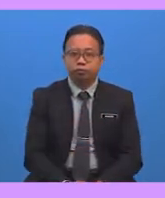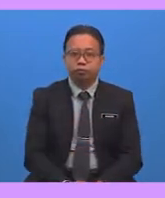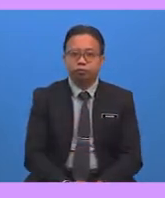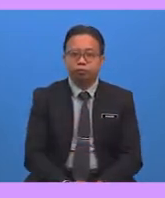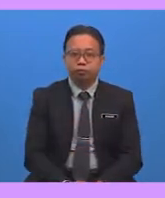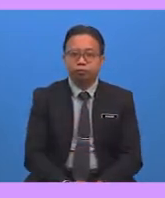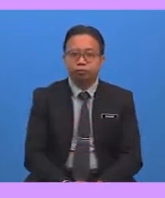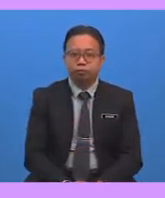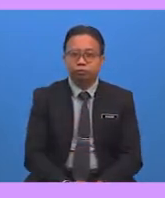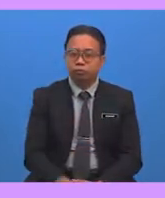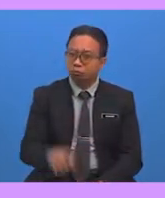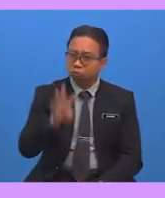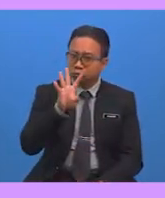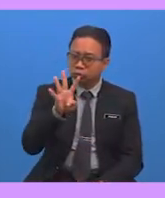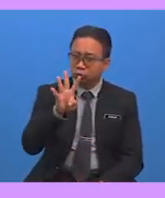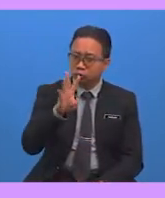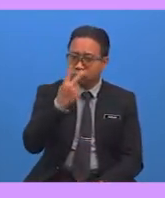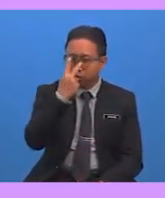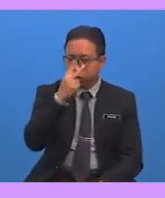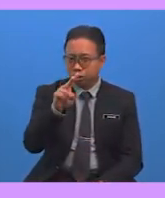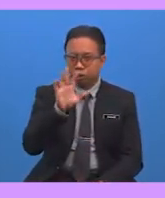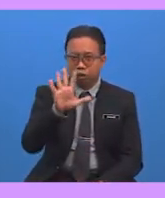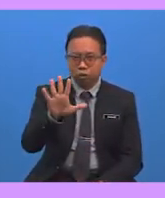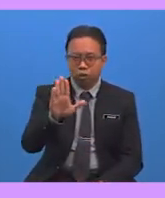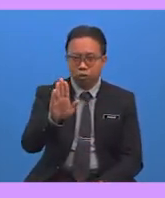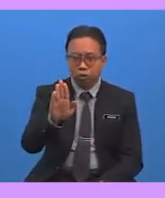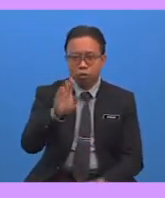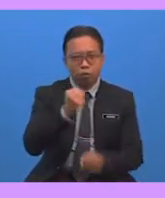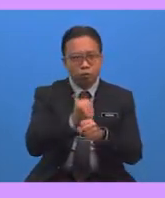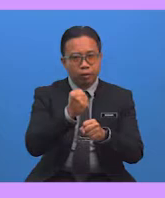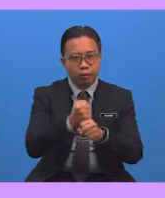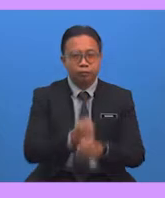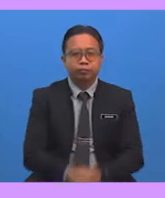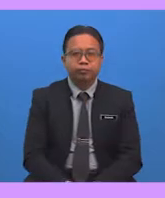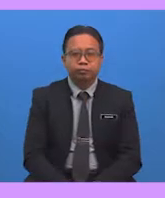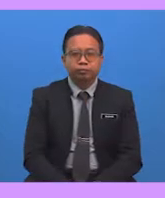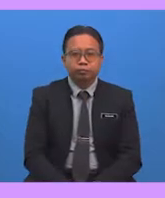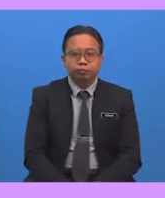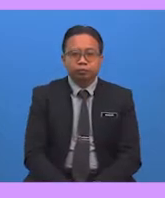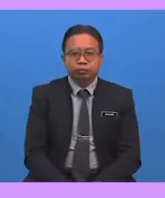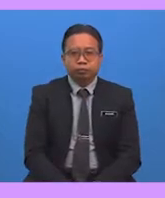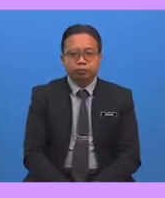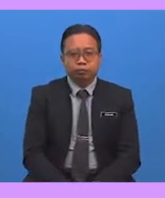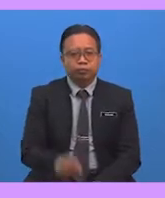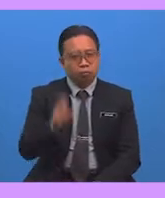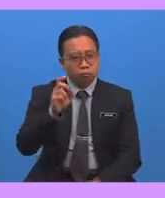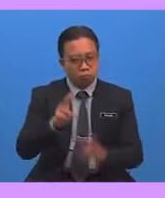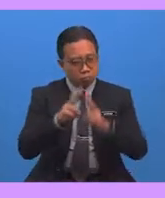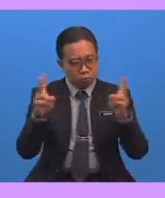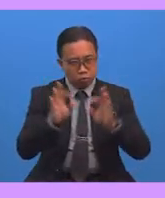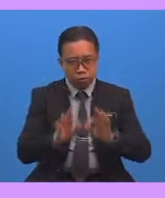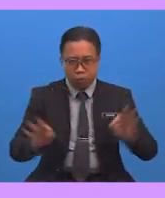come to step four, checking your work. This is the most important part